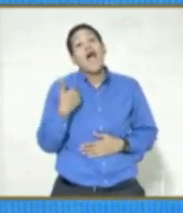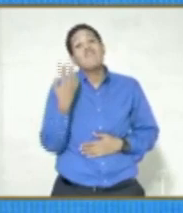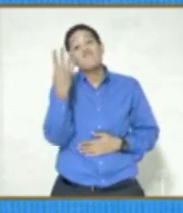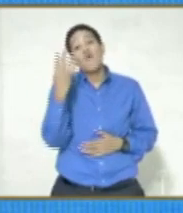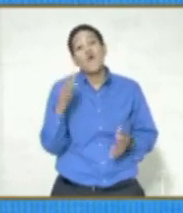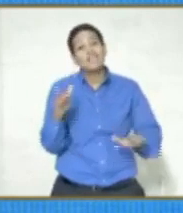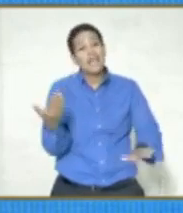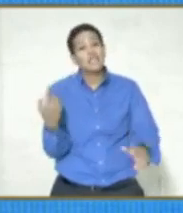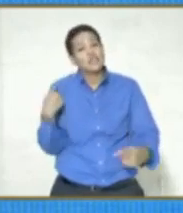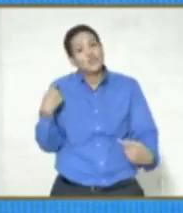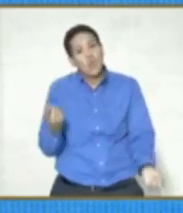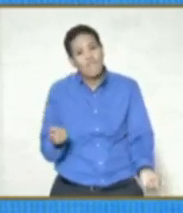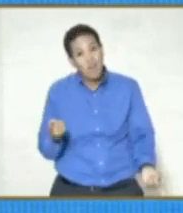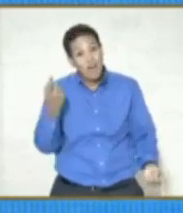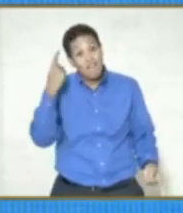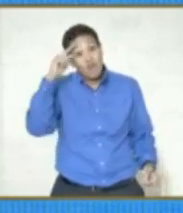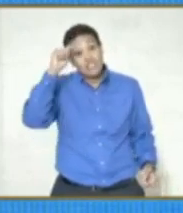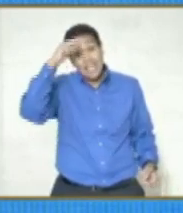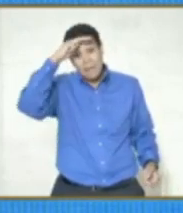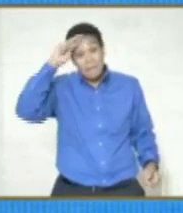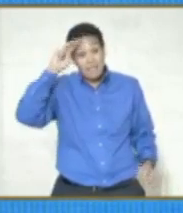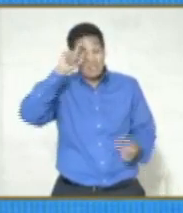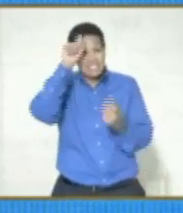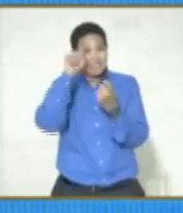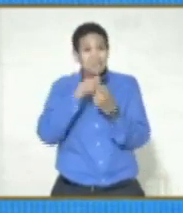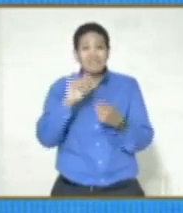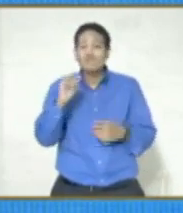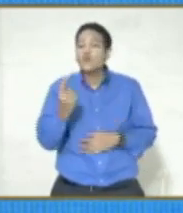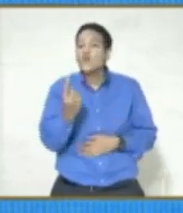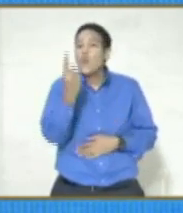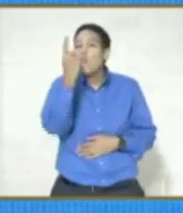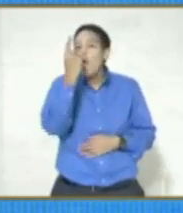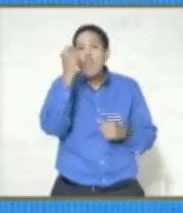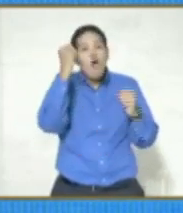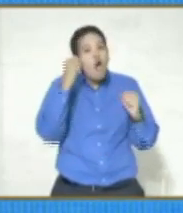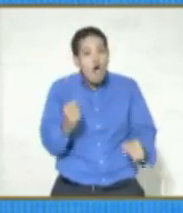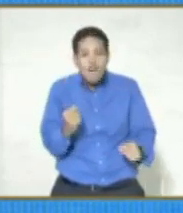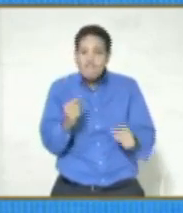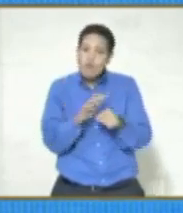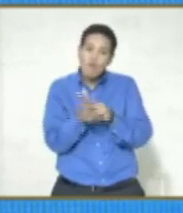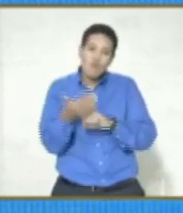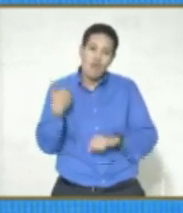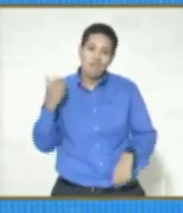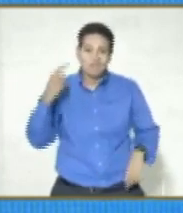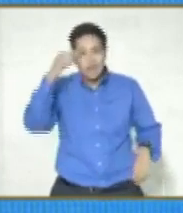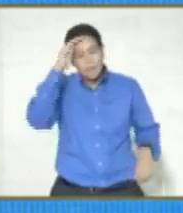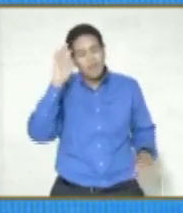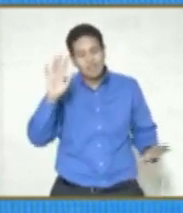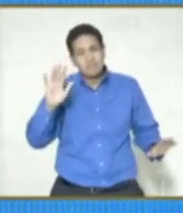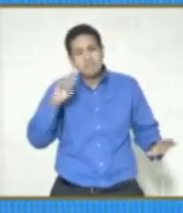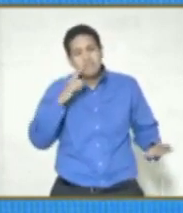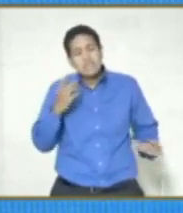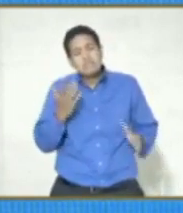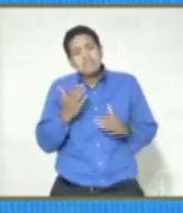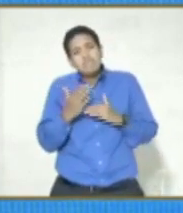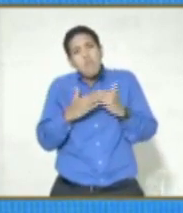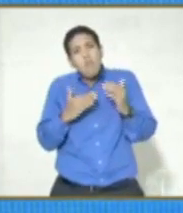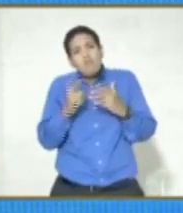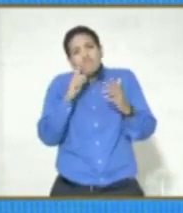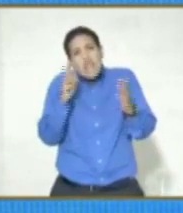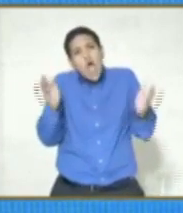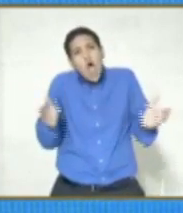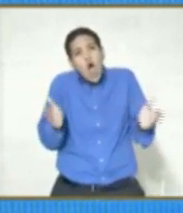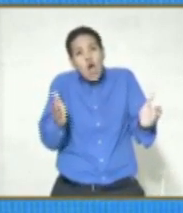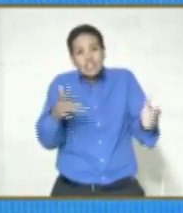far. And for St. Mary's specifically, just 1 confirmed case of the COVID-19. So that also is encouraging.